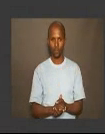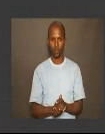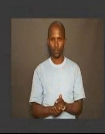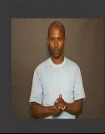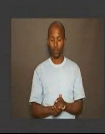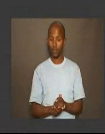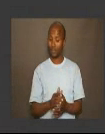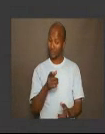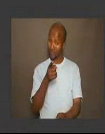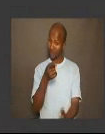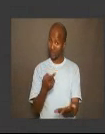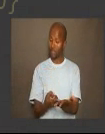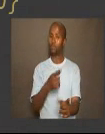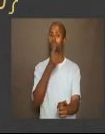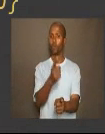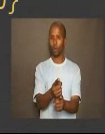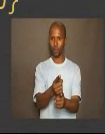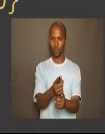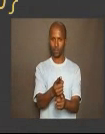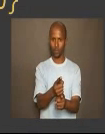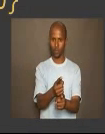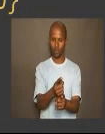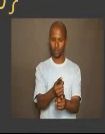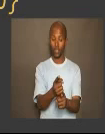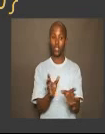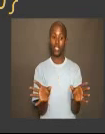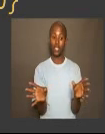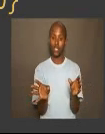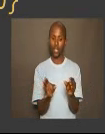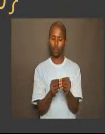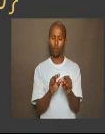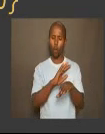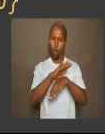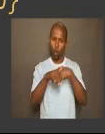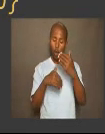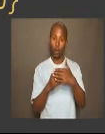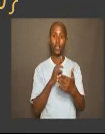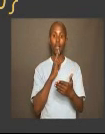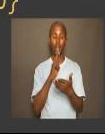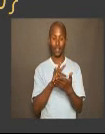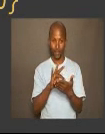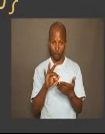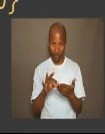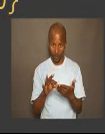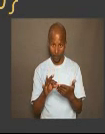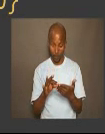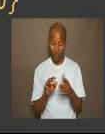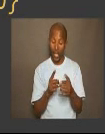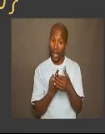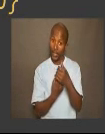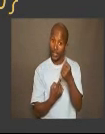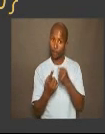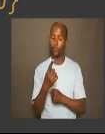That is correct. It is the set of all real numbers